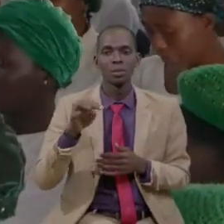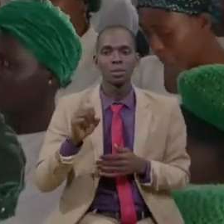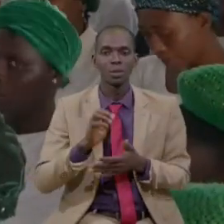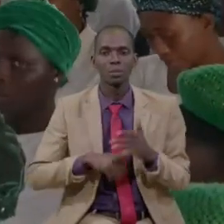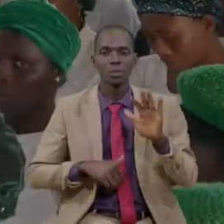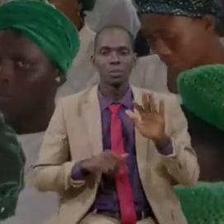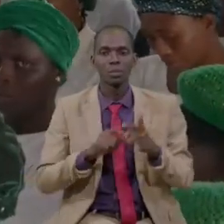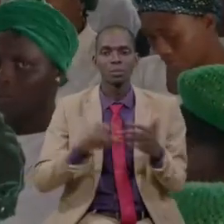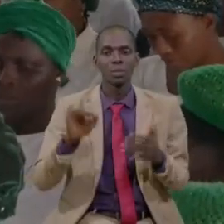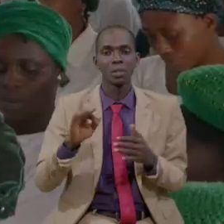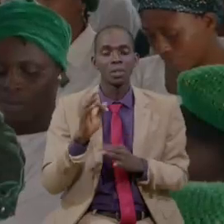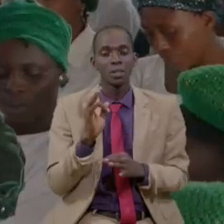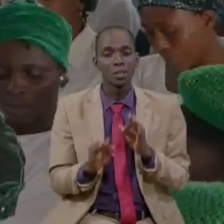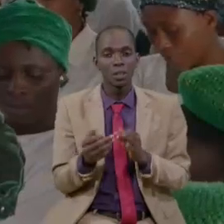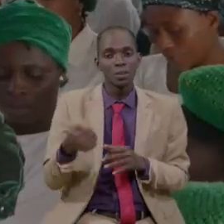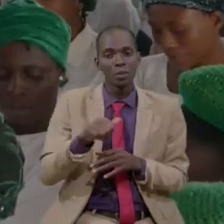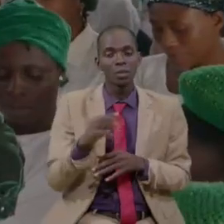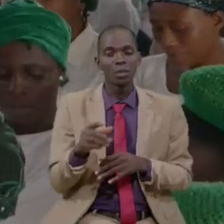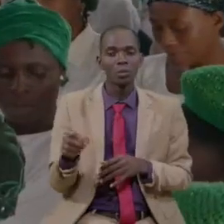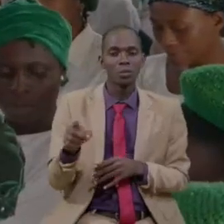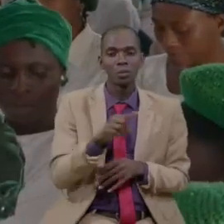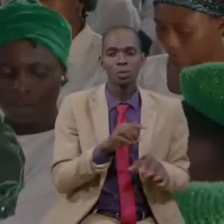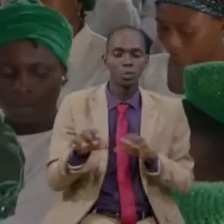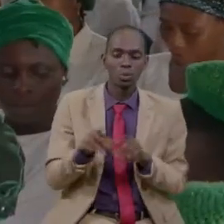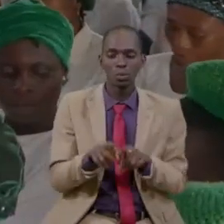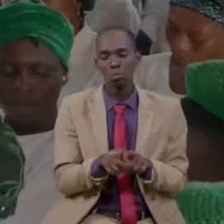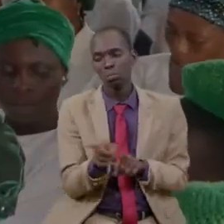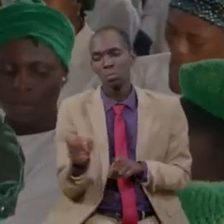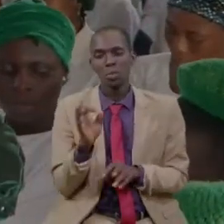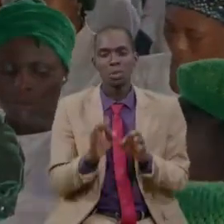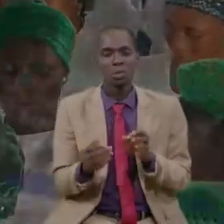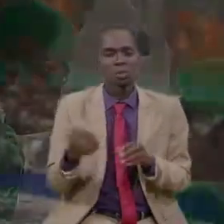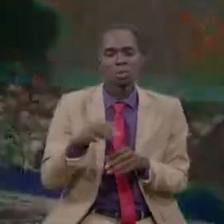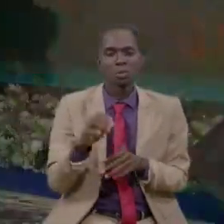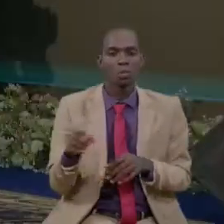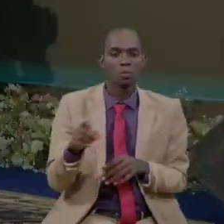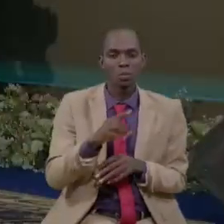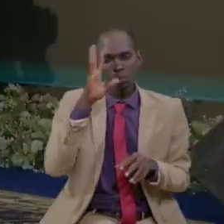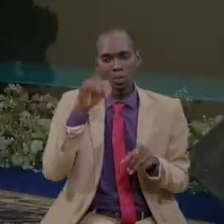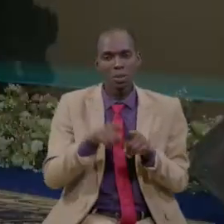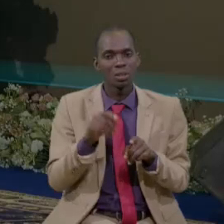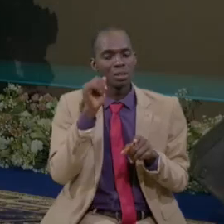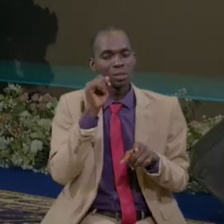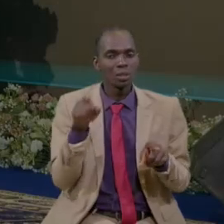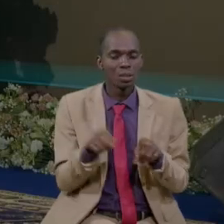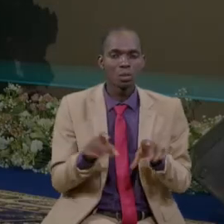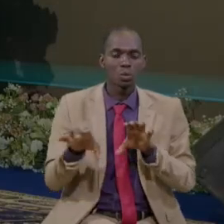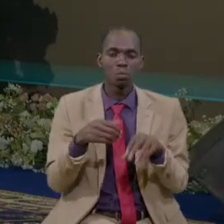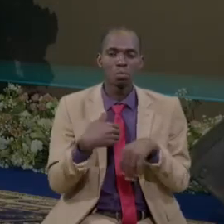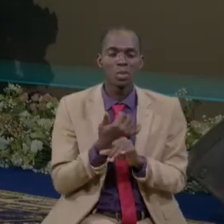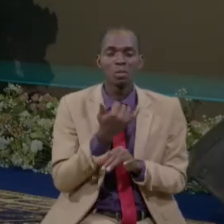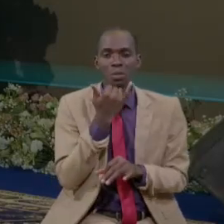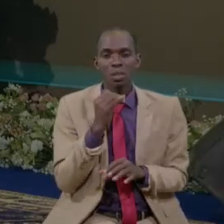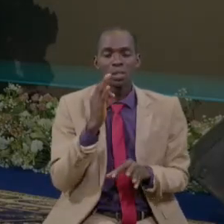you do err, brethren, if any of you, brother, sister, do err, brethren, if any of you, followers